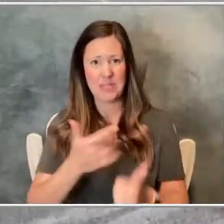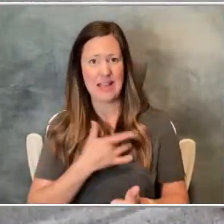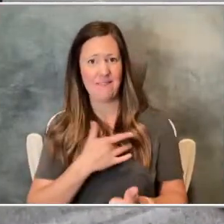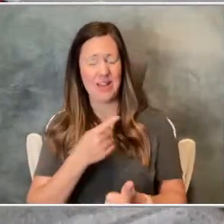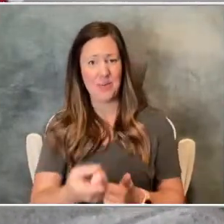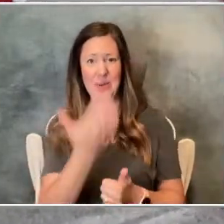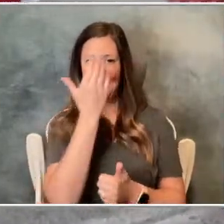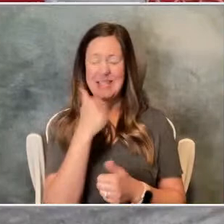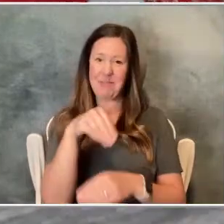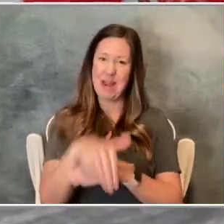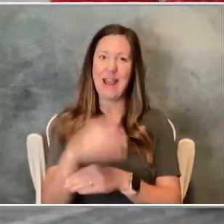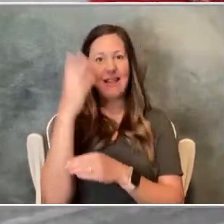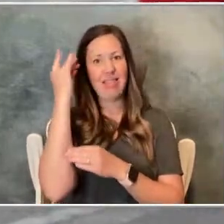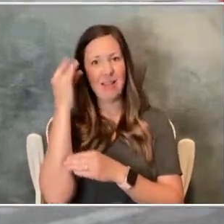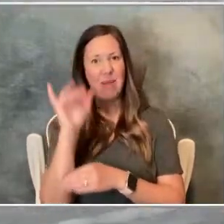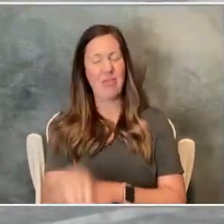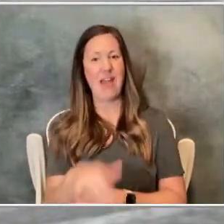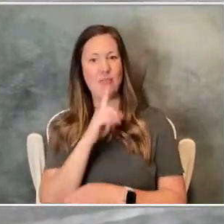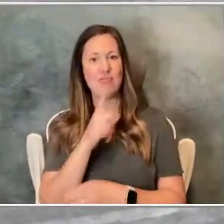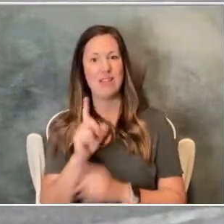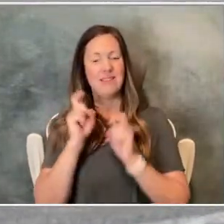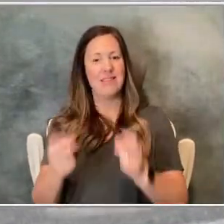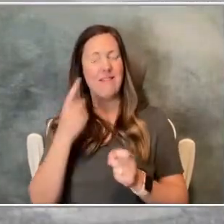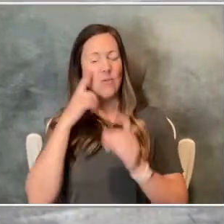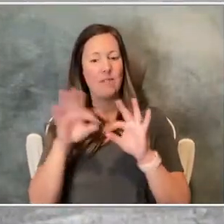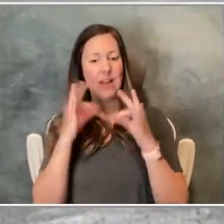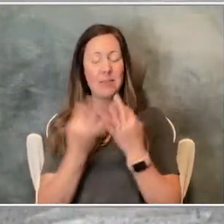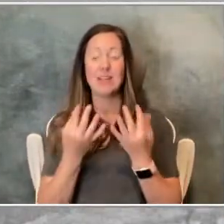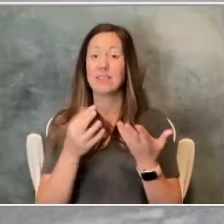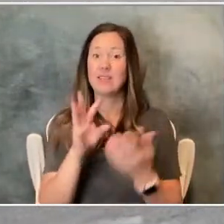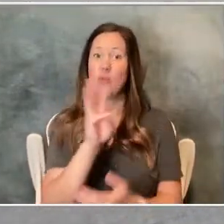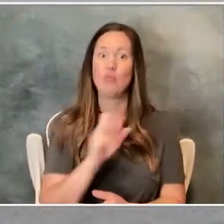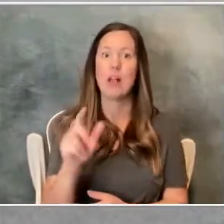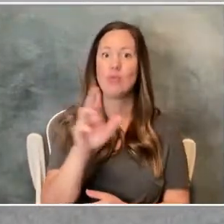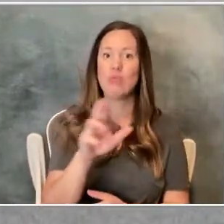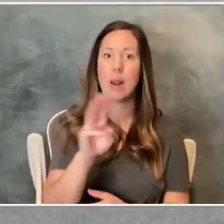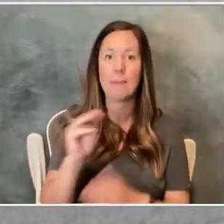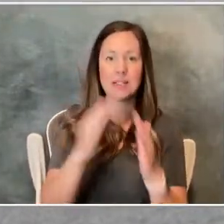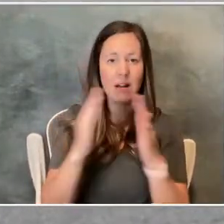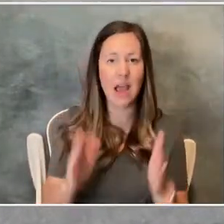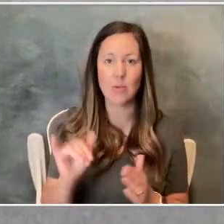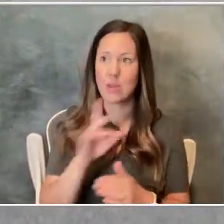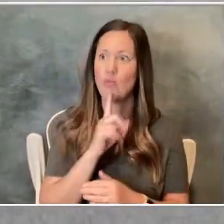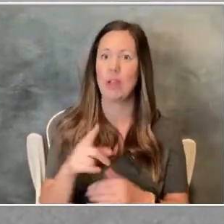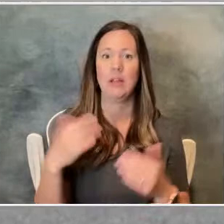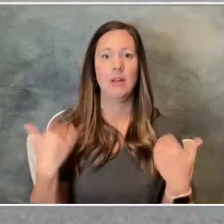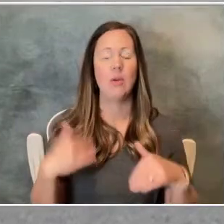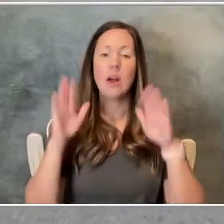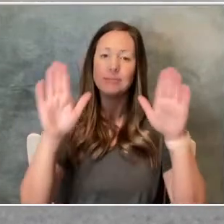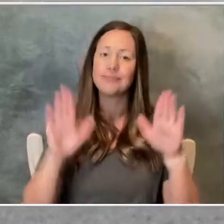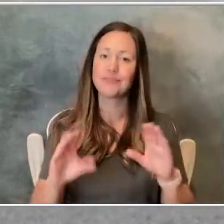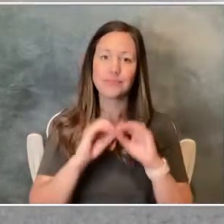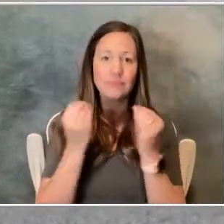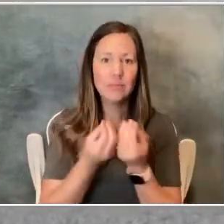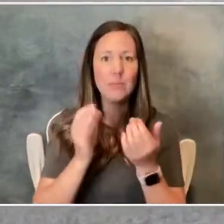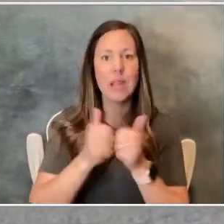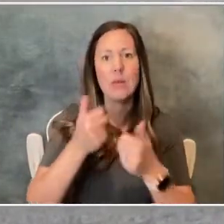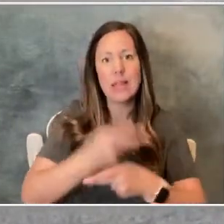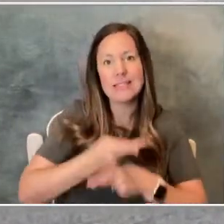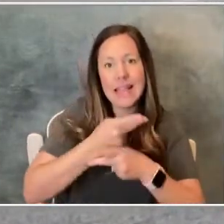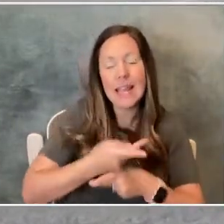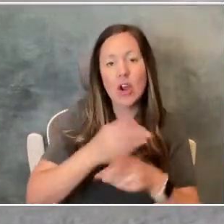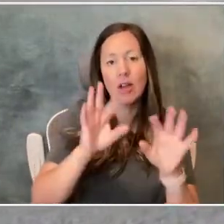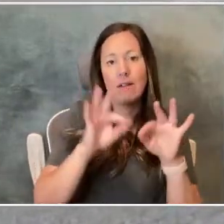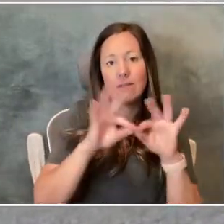you're doing for families? Well, the Ronald McDonald House is such a great organization. The way they take care of families who have sick children, give